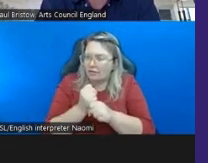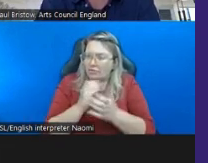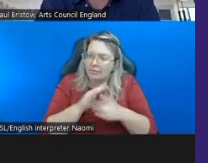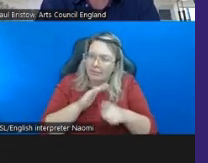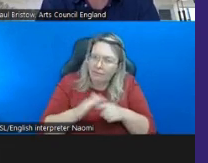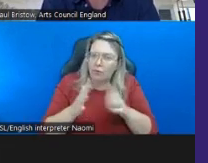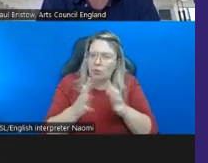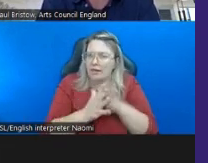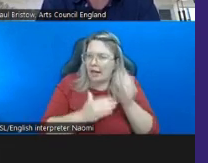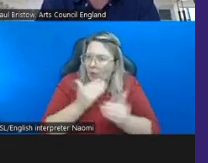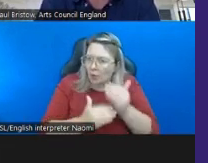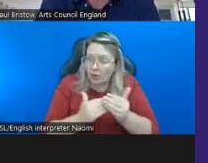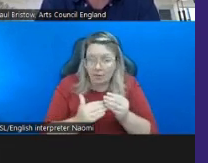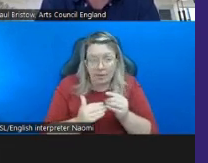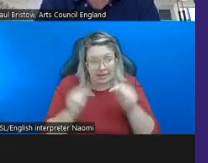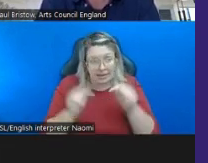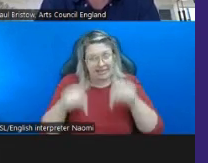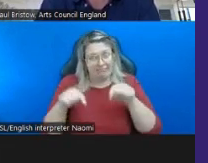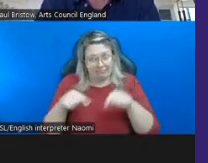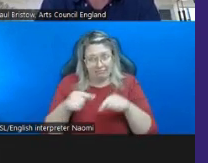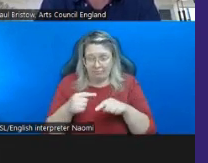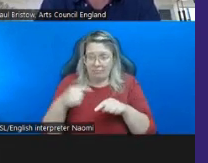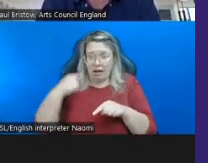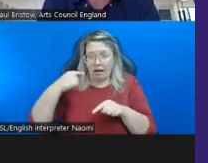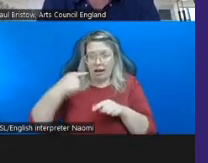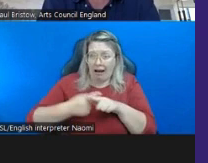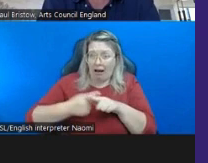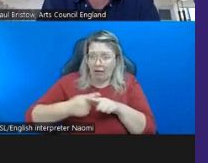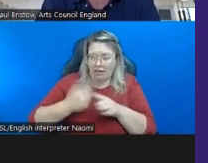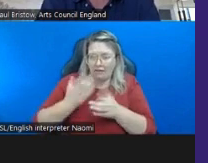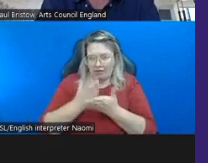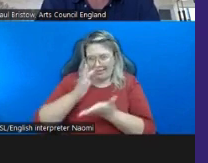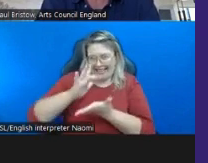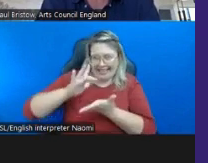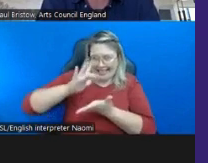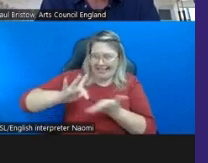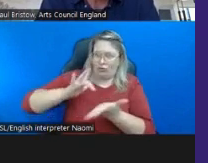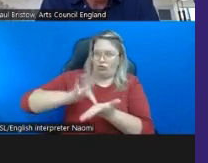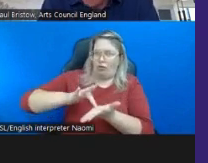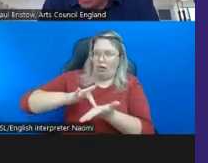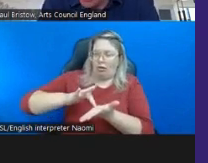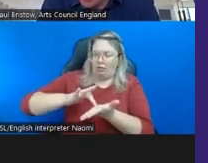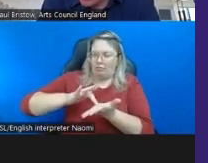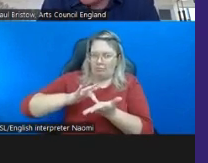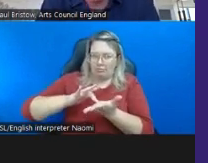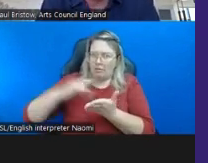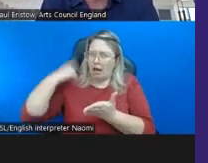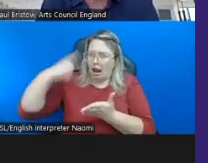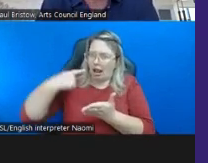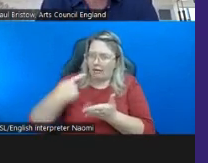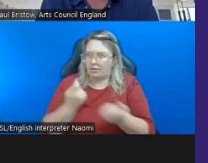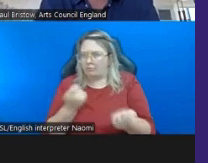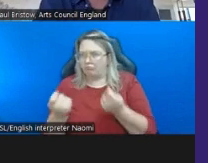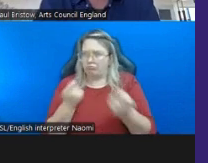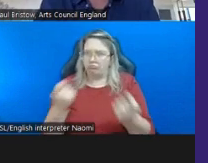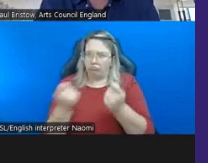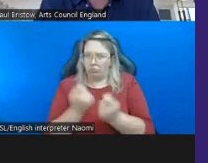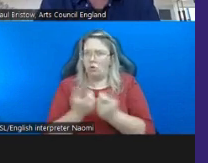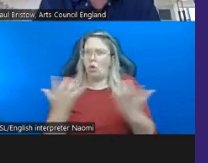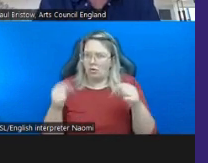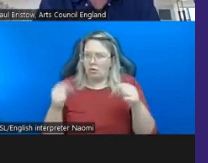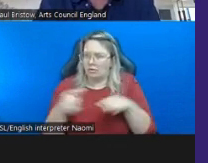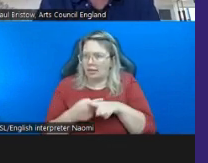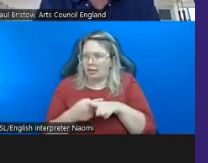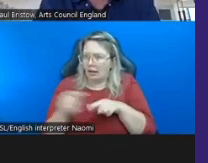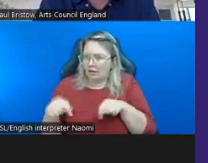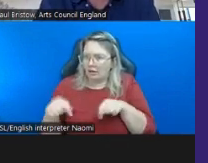And it is quite a centralised country. I think all parties and all recognise that. And that